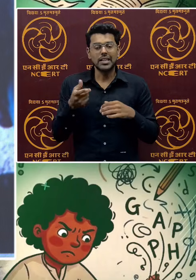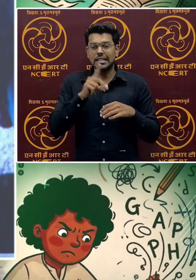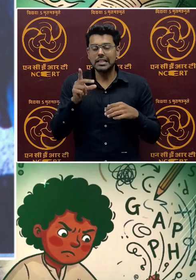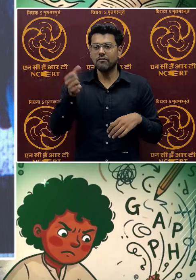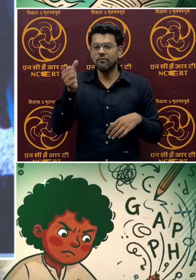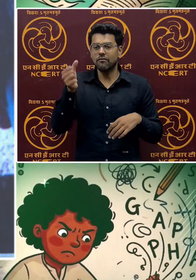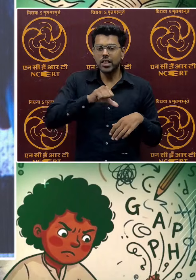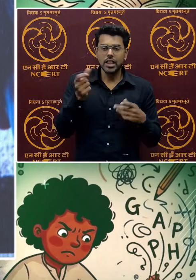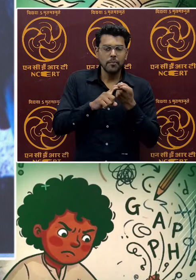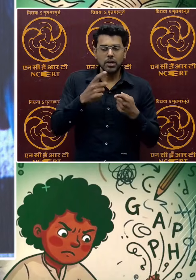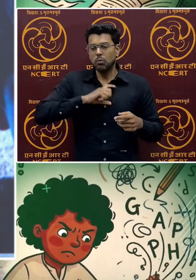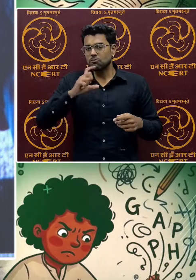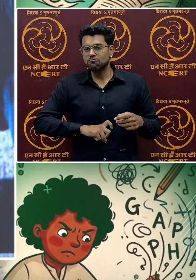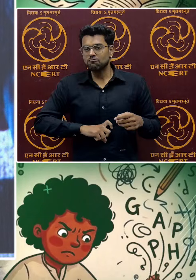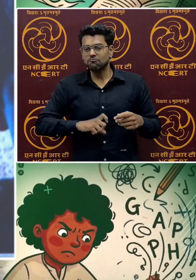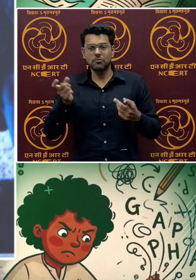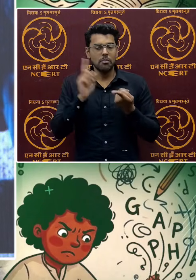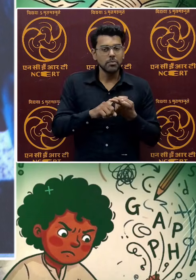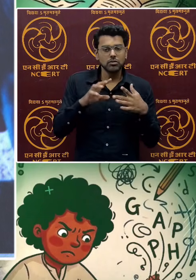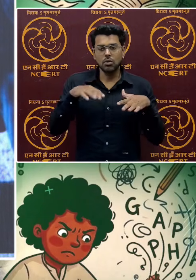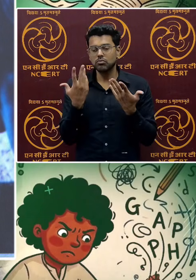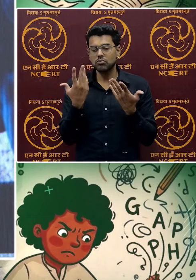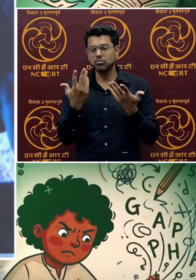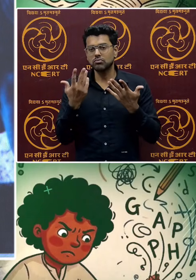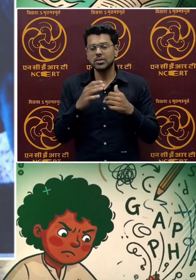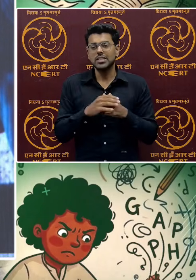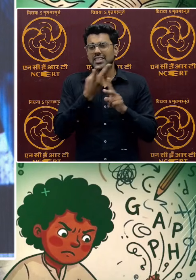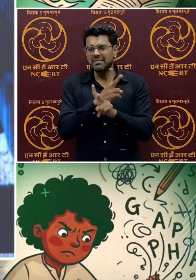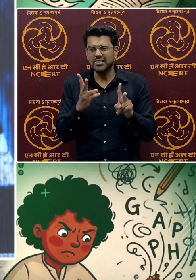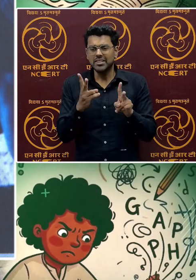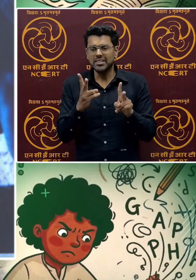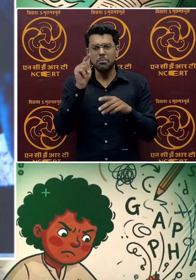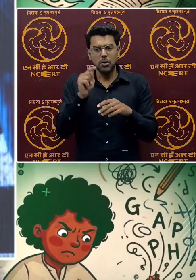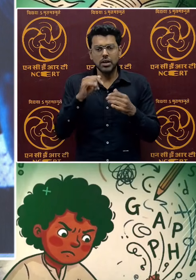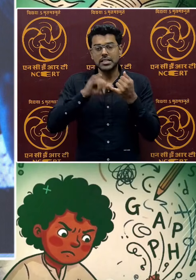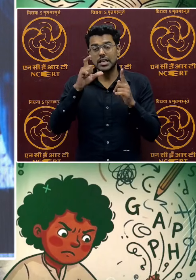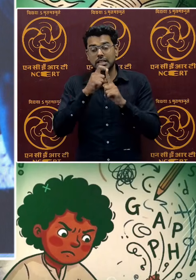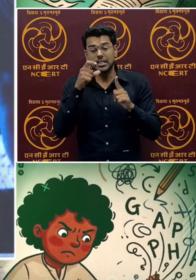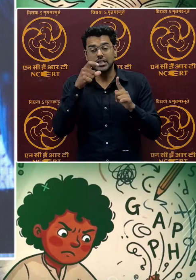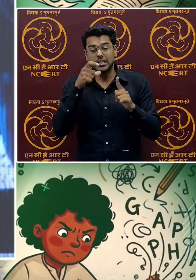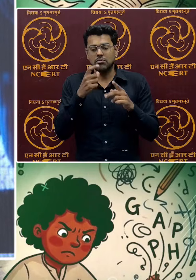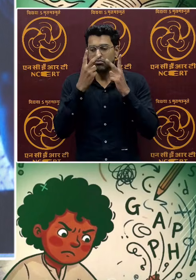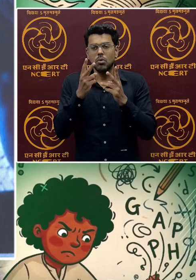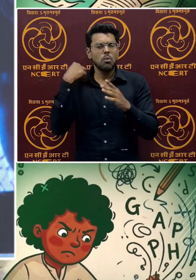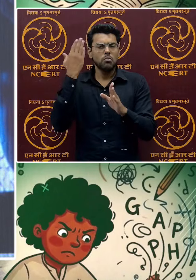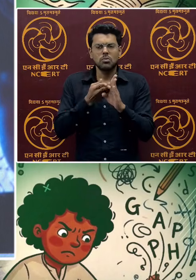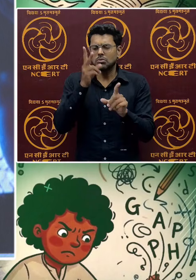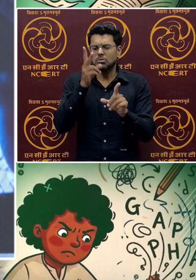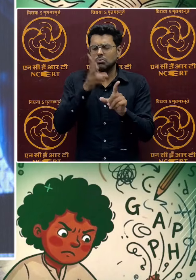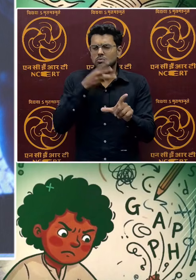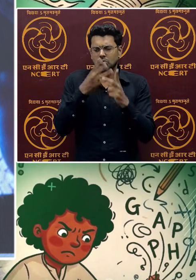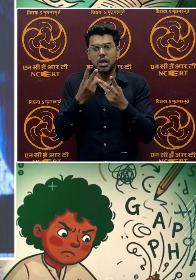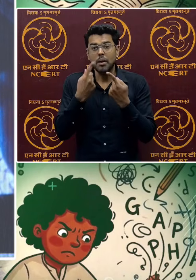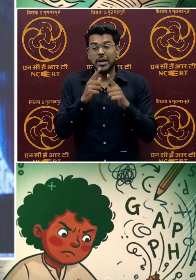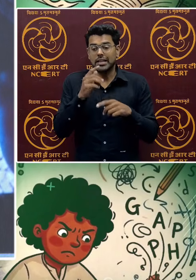failures, because of this demotivation, because these symptoms or these SLDs, they go unnoticed for years, and child is